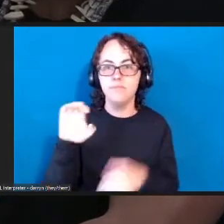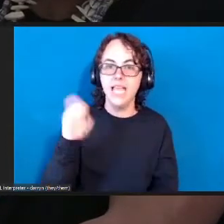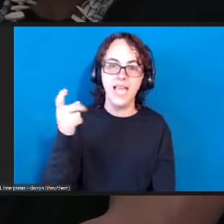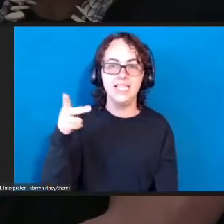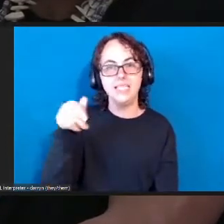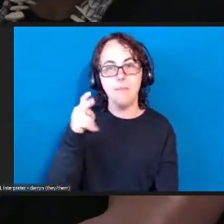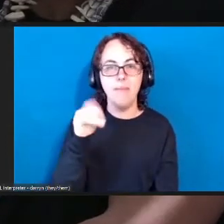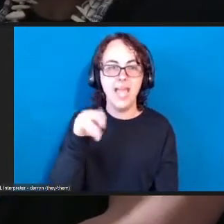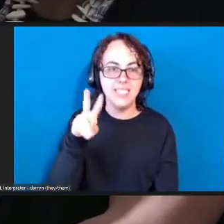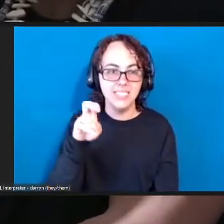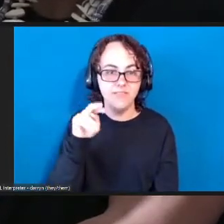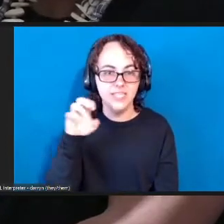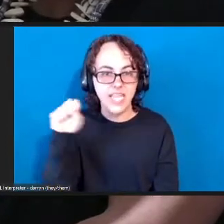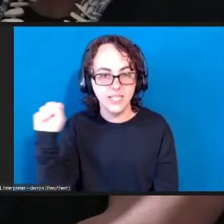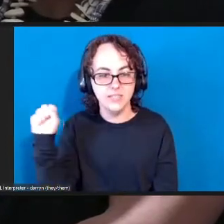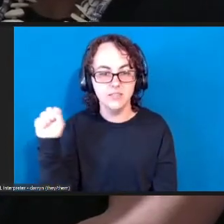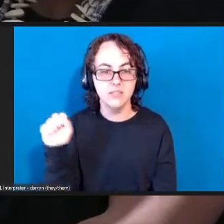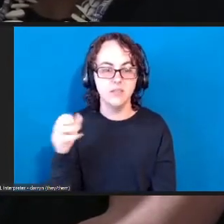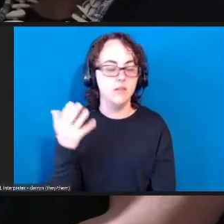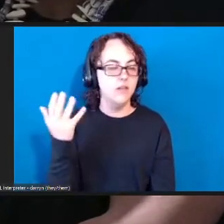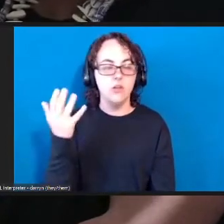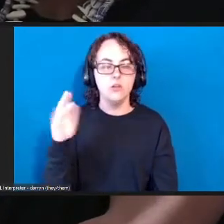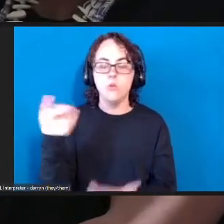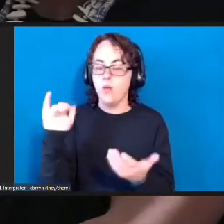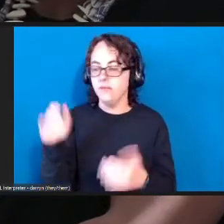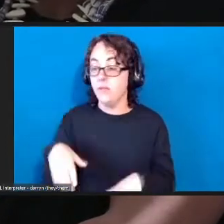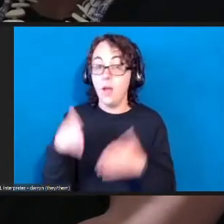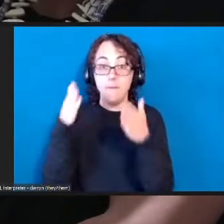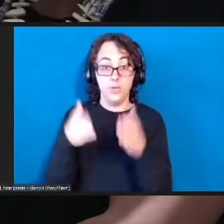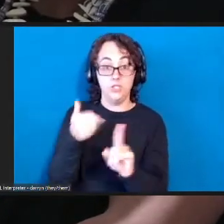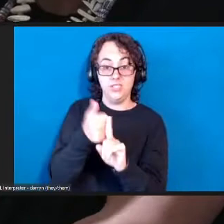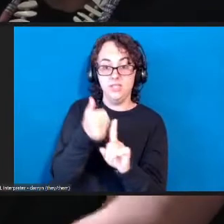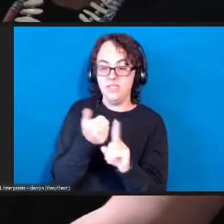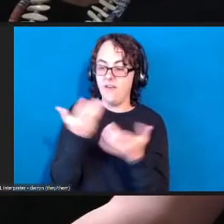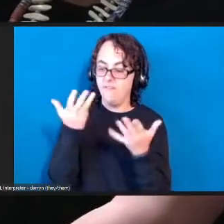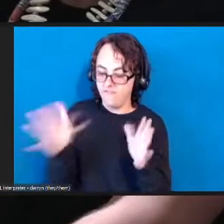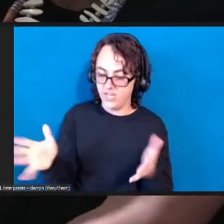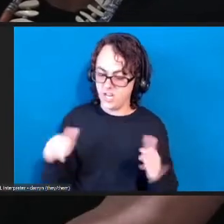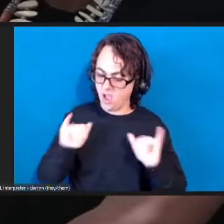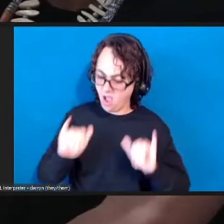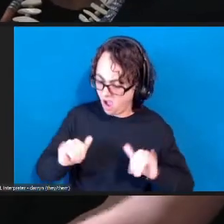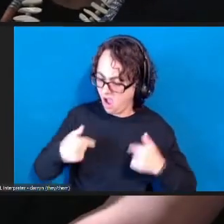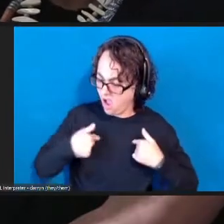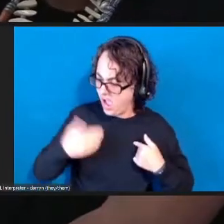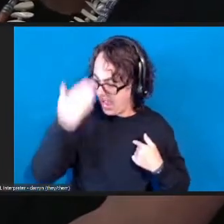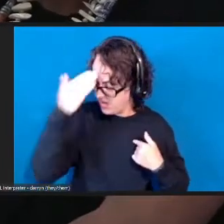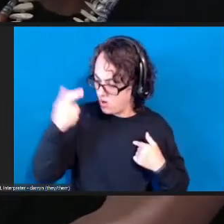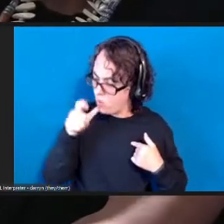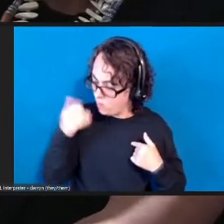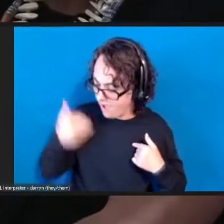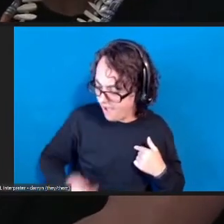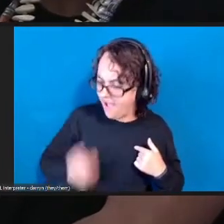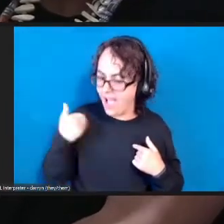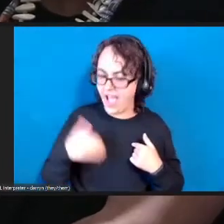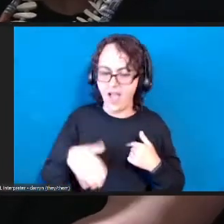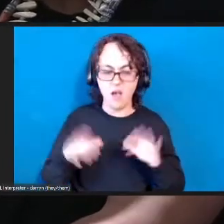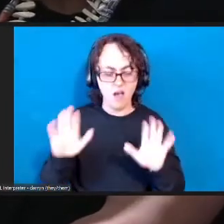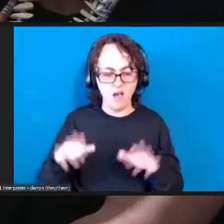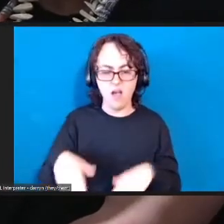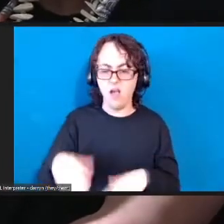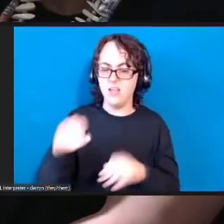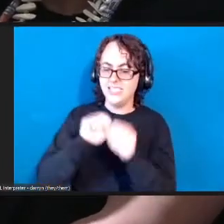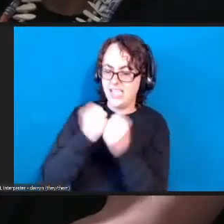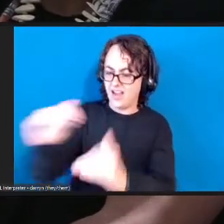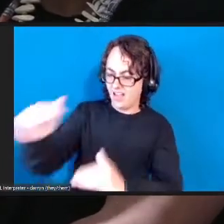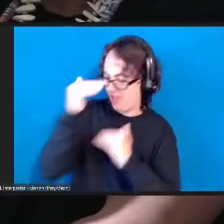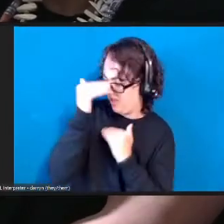an individual has come into themselves and realized that they are more than what society tells them that they are, whether that's understanding their